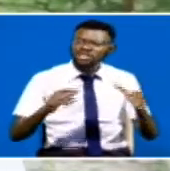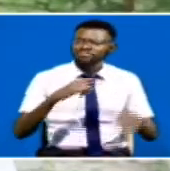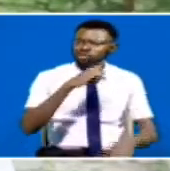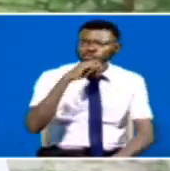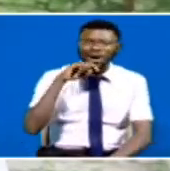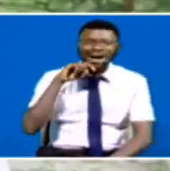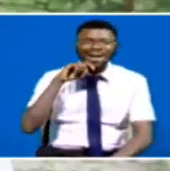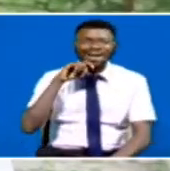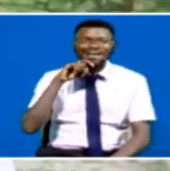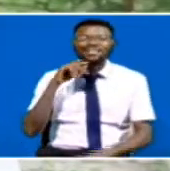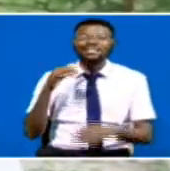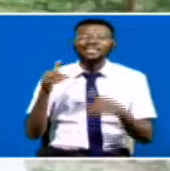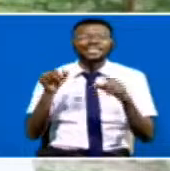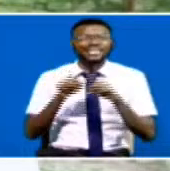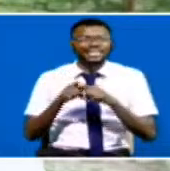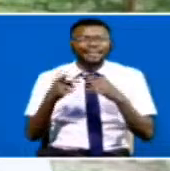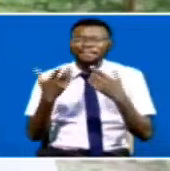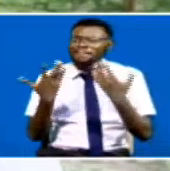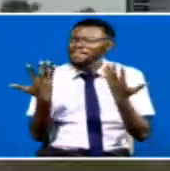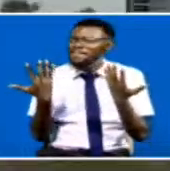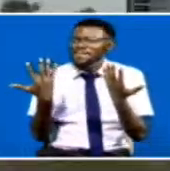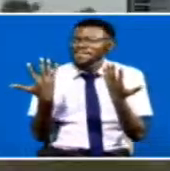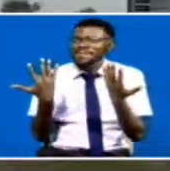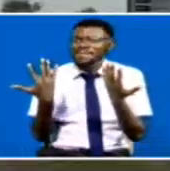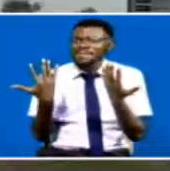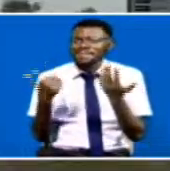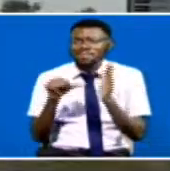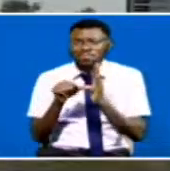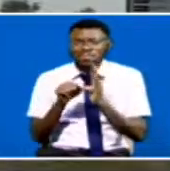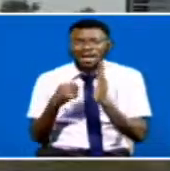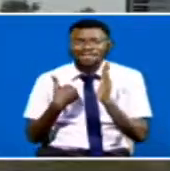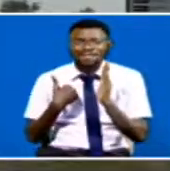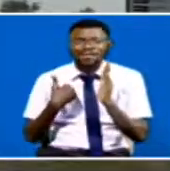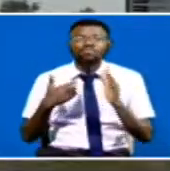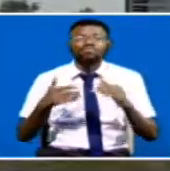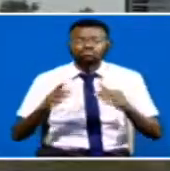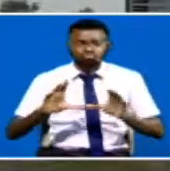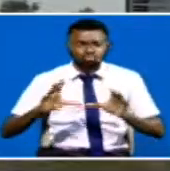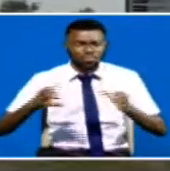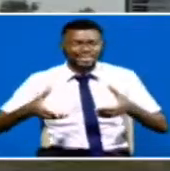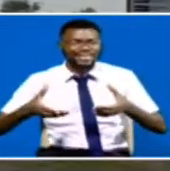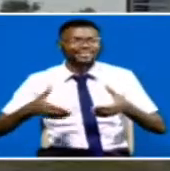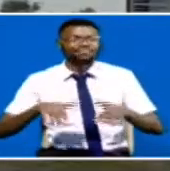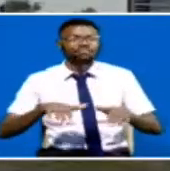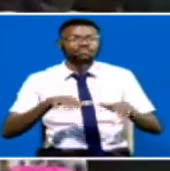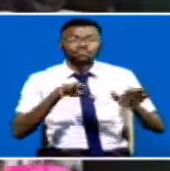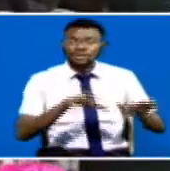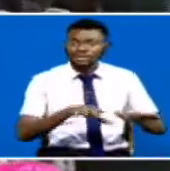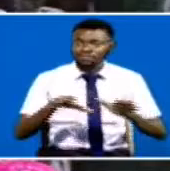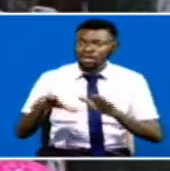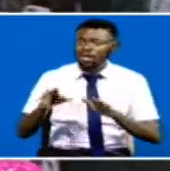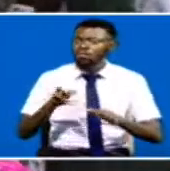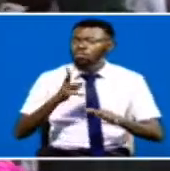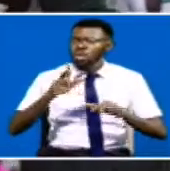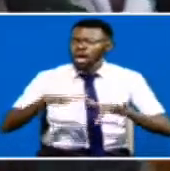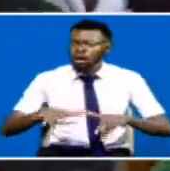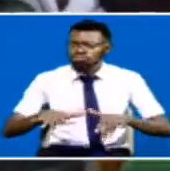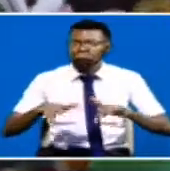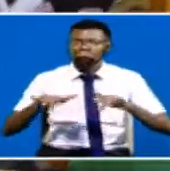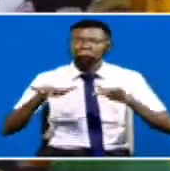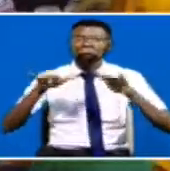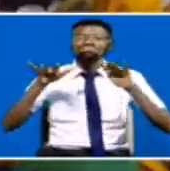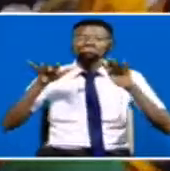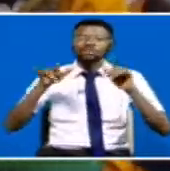also severely affected during the drought. As the communities grapple with the aftermath of the floods, thousands